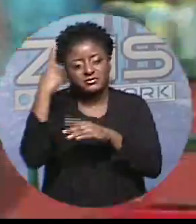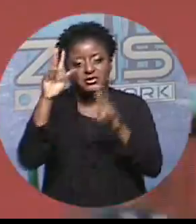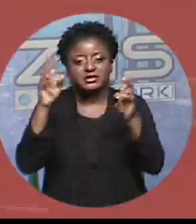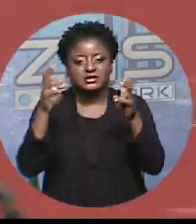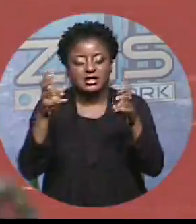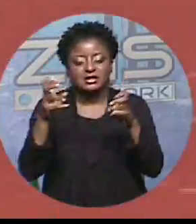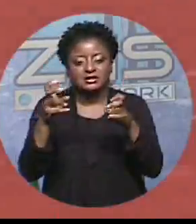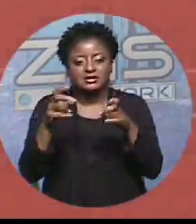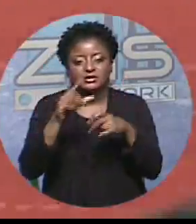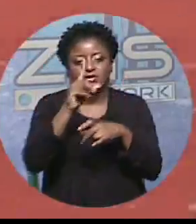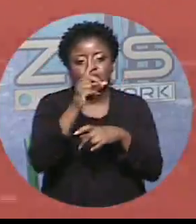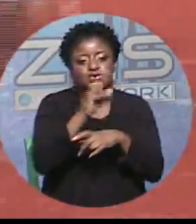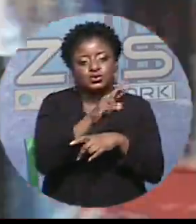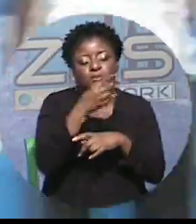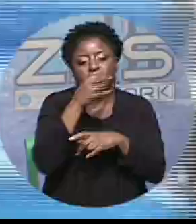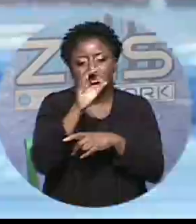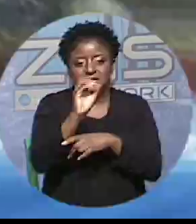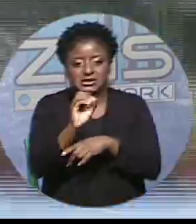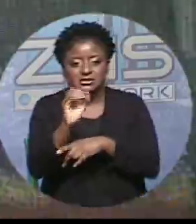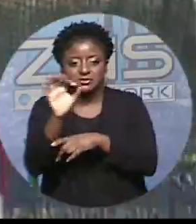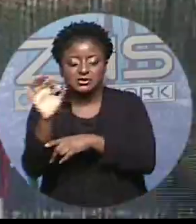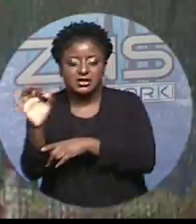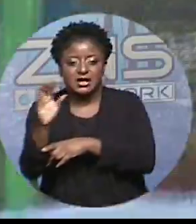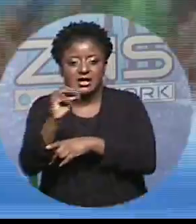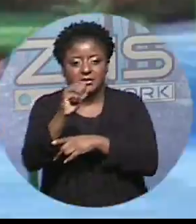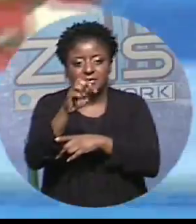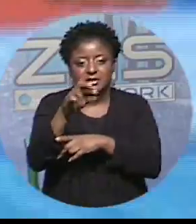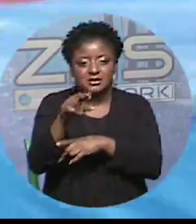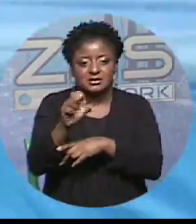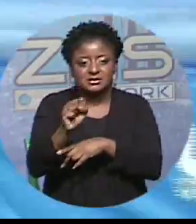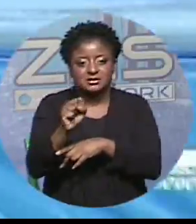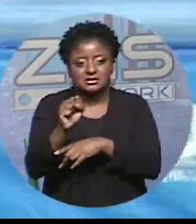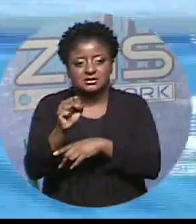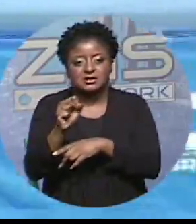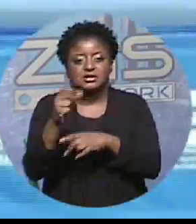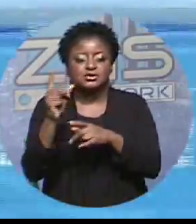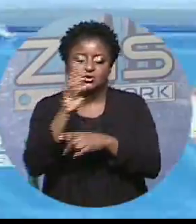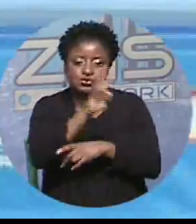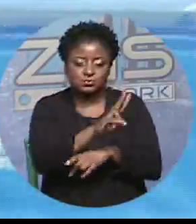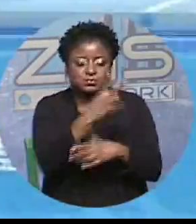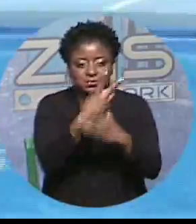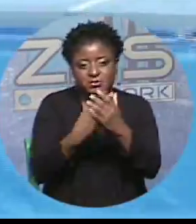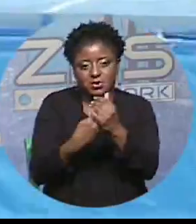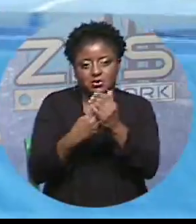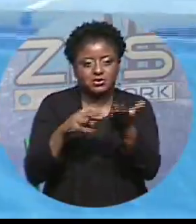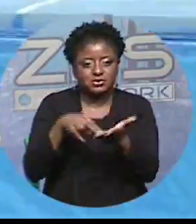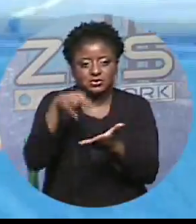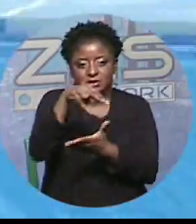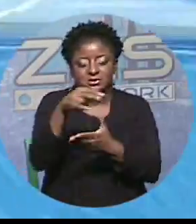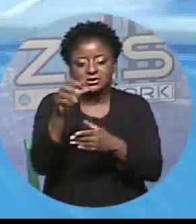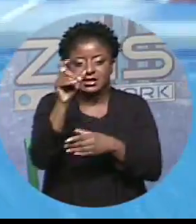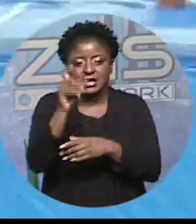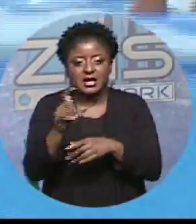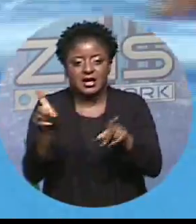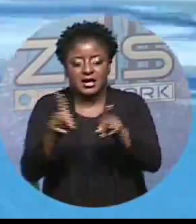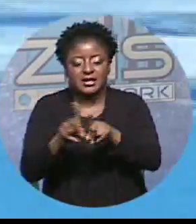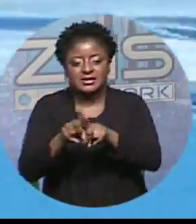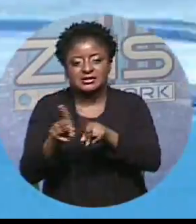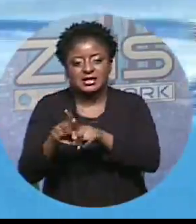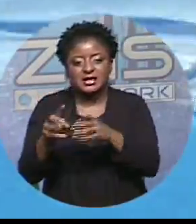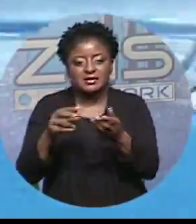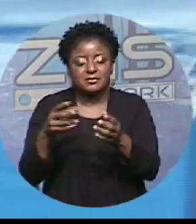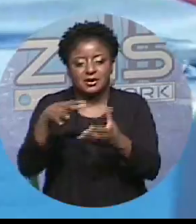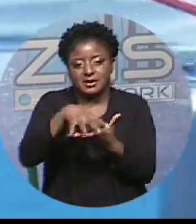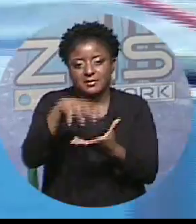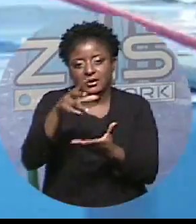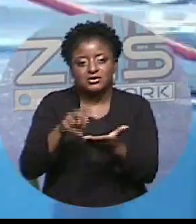meters, knocking the bar down on all three attempts. Since the two jumpers had the same amount of knockdowns at different heights and cleared the previous height